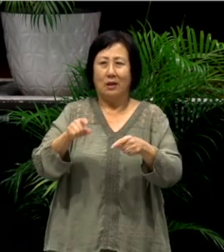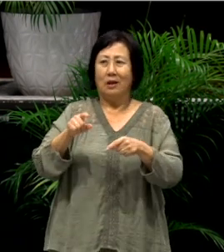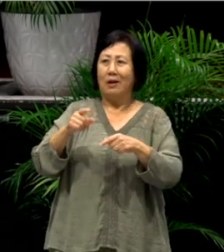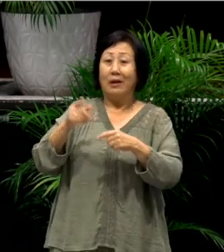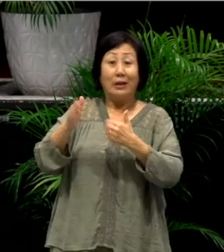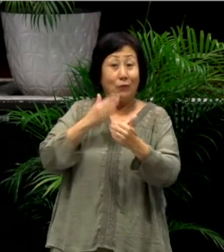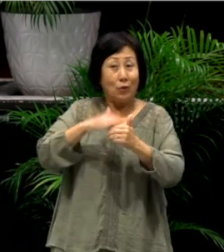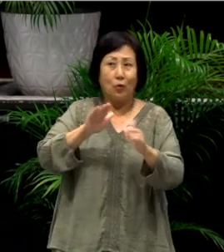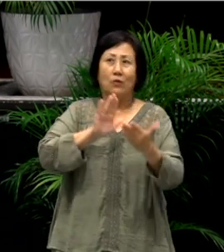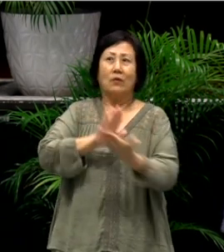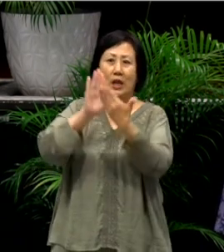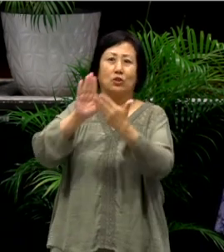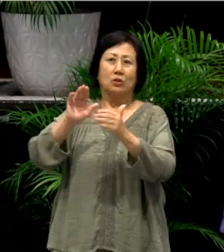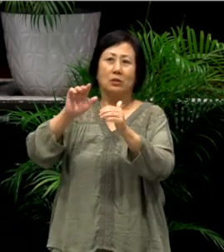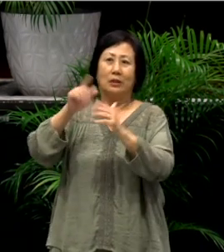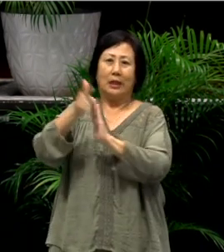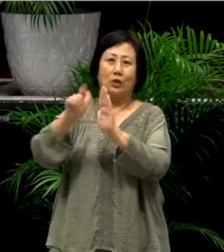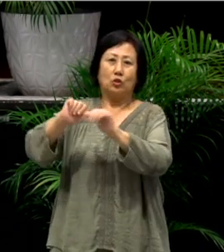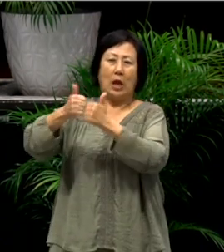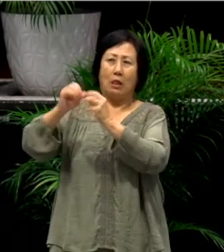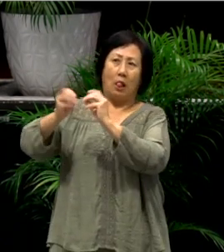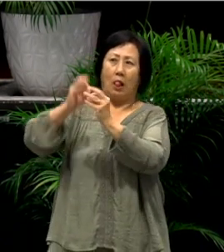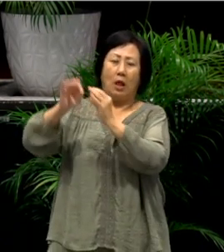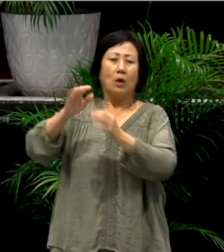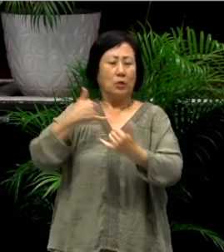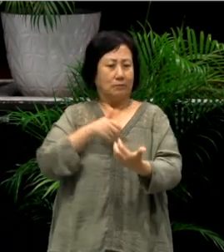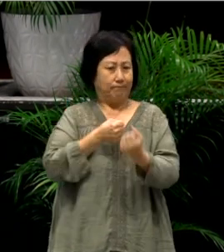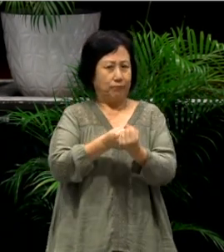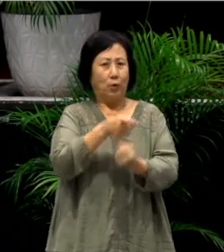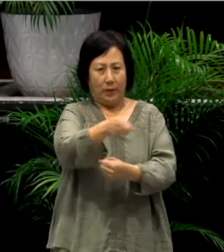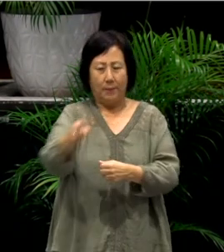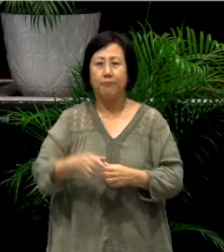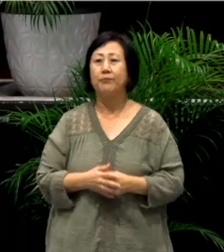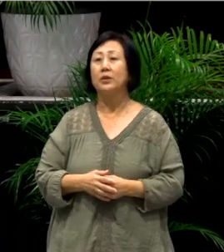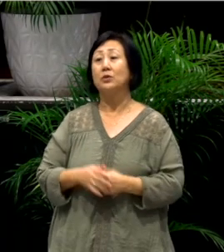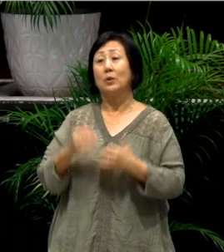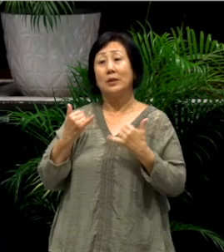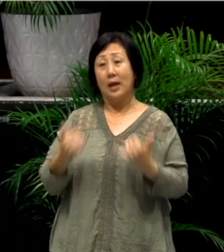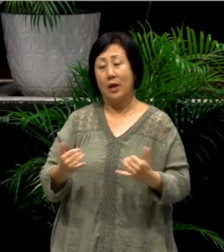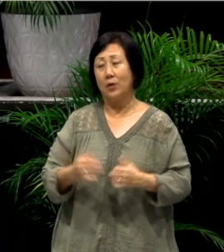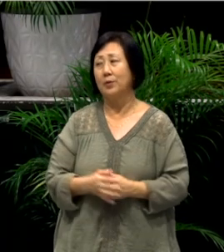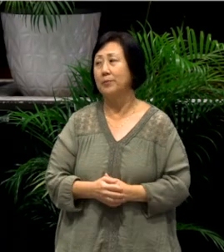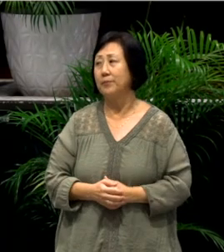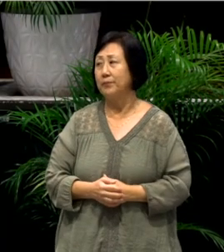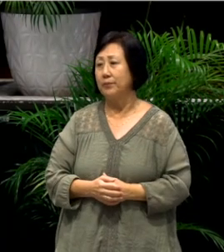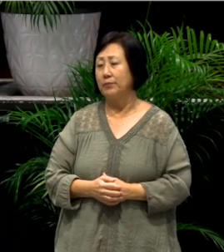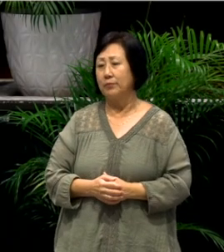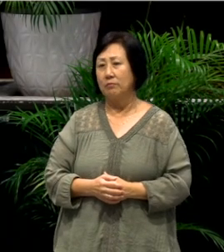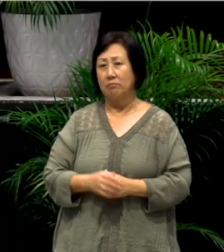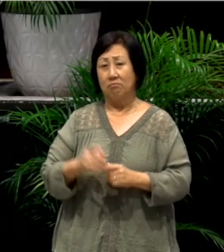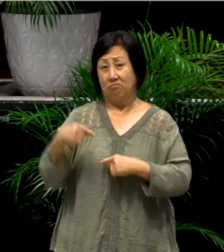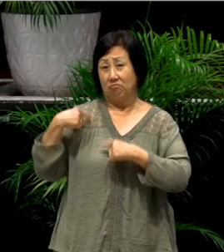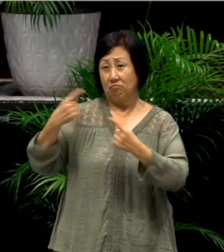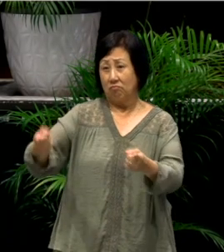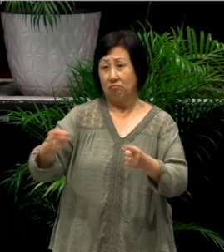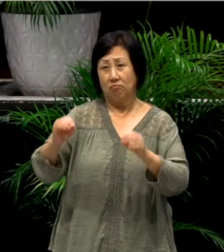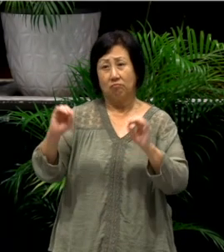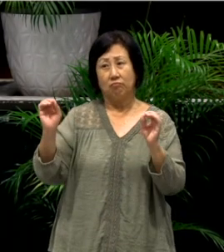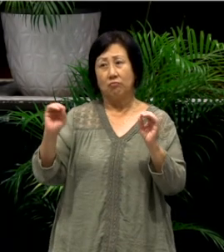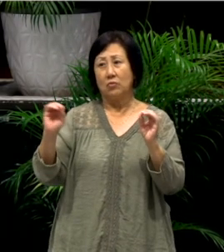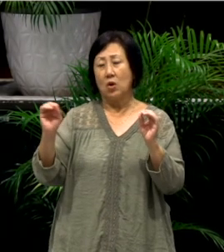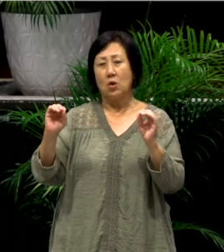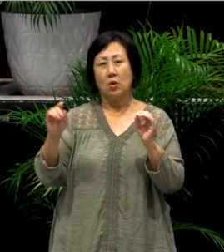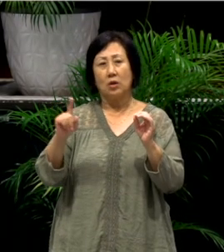legal challenges that occur from that point. So at this point, there have not